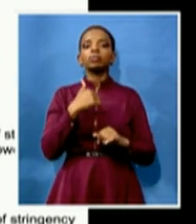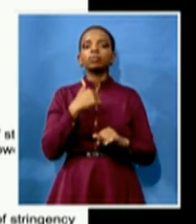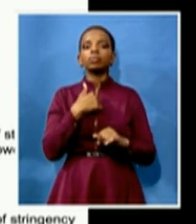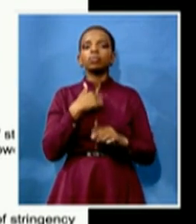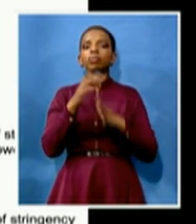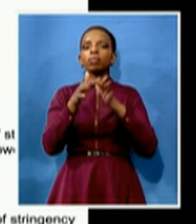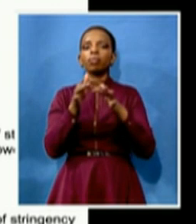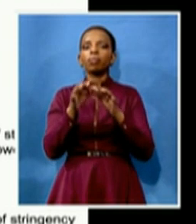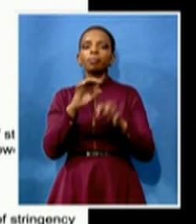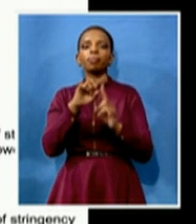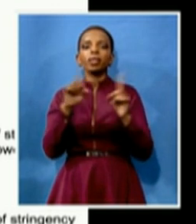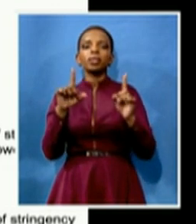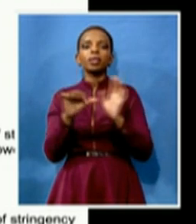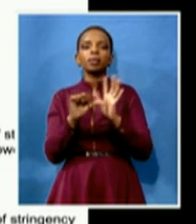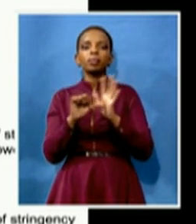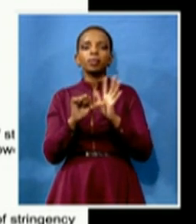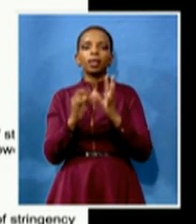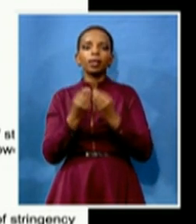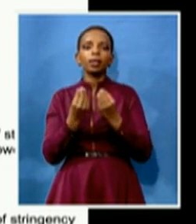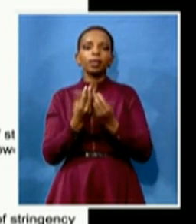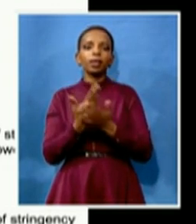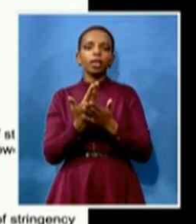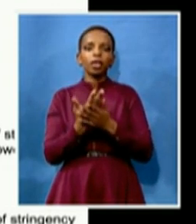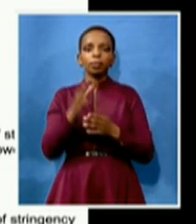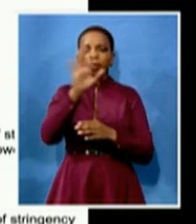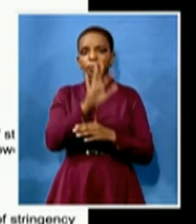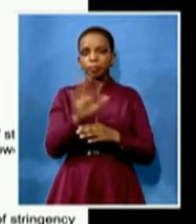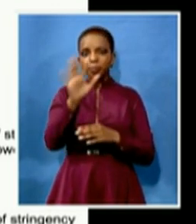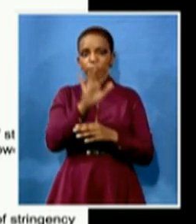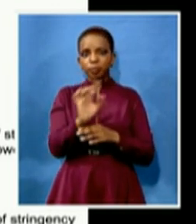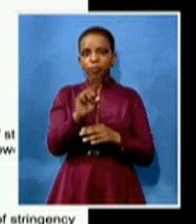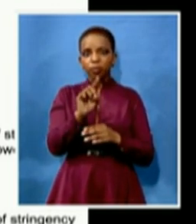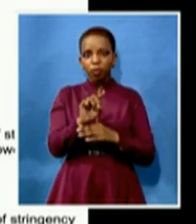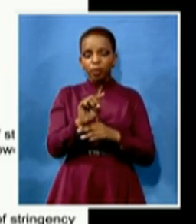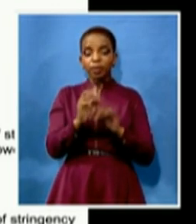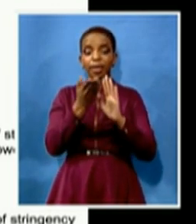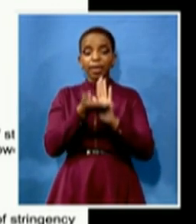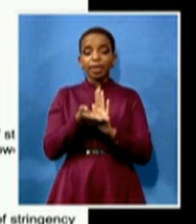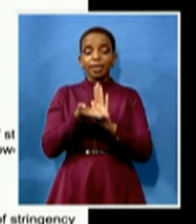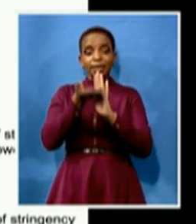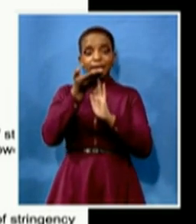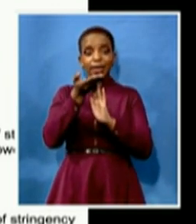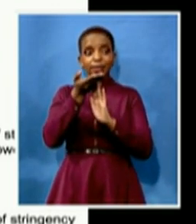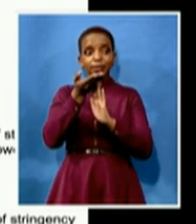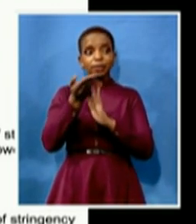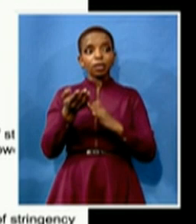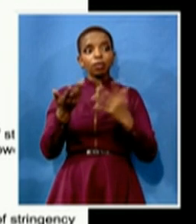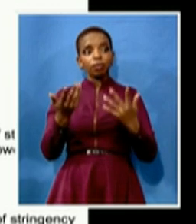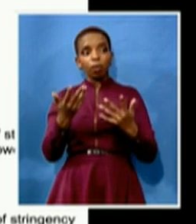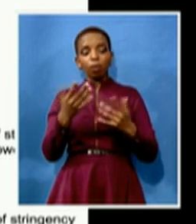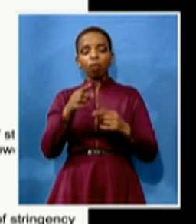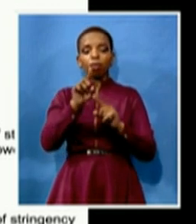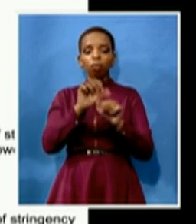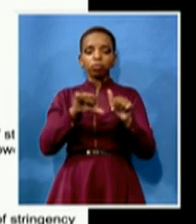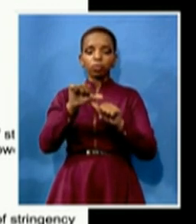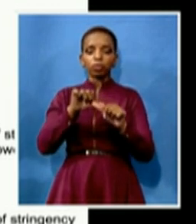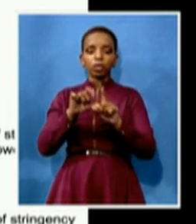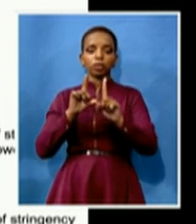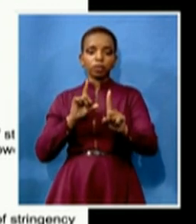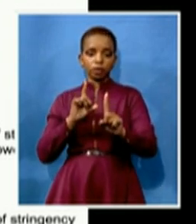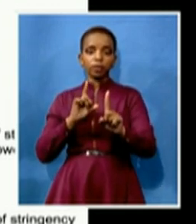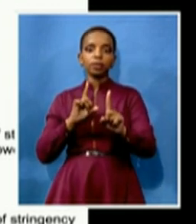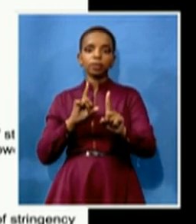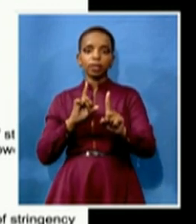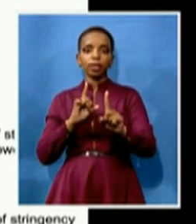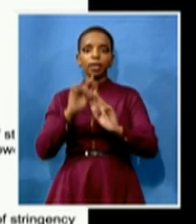to is that the relative increase of adherence to social distancing, so the improvement on how well or how we